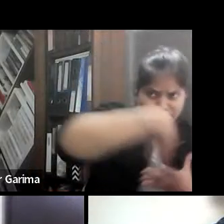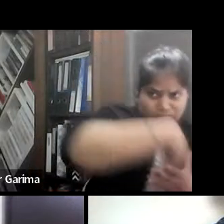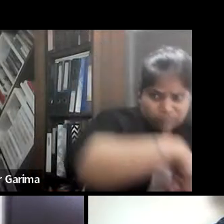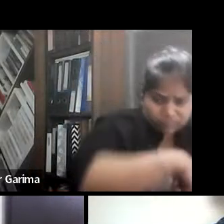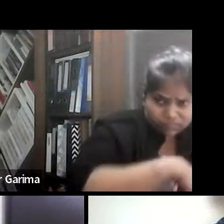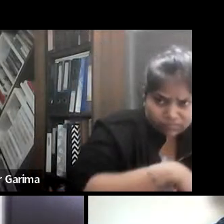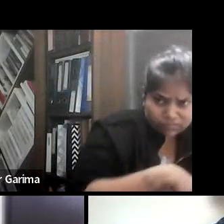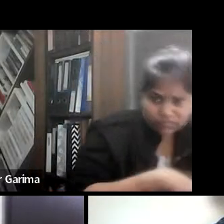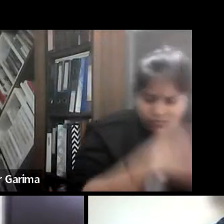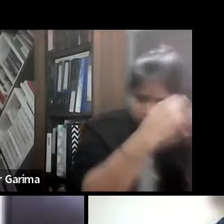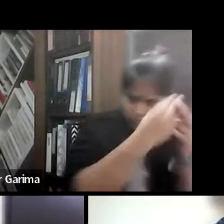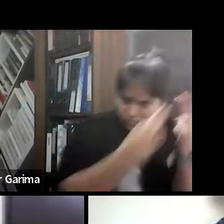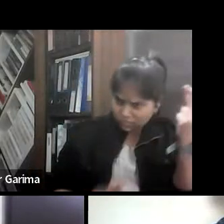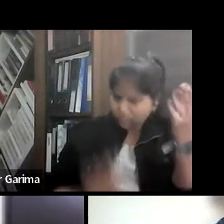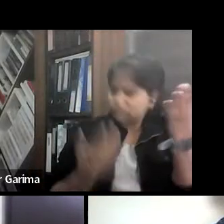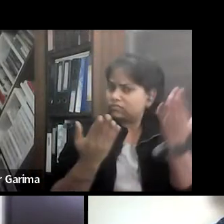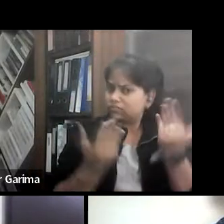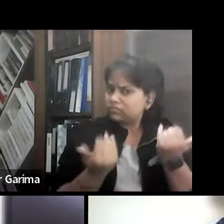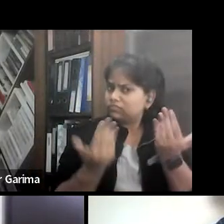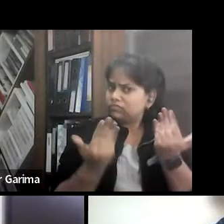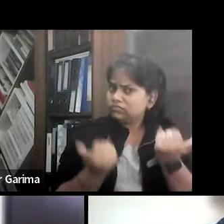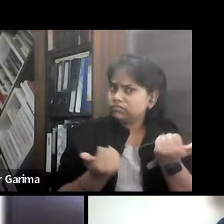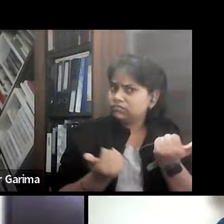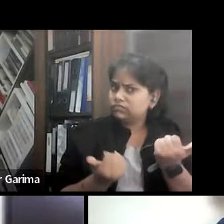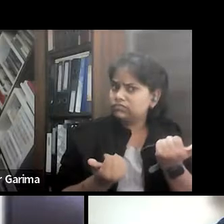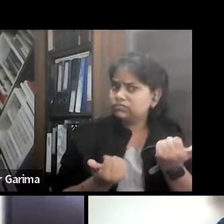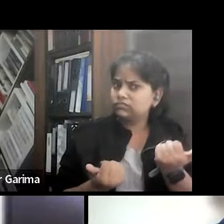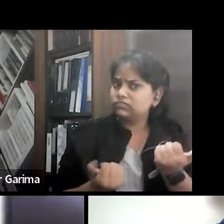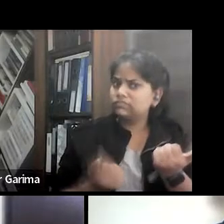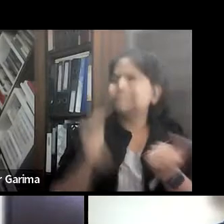think? I mean, does it make them sorry.